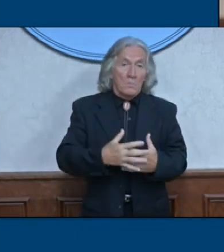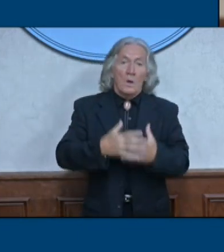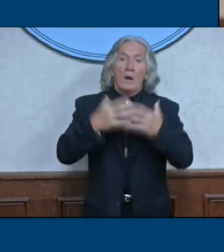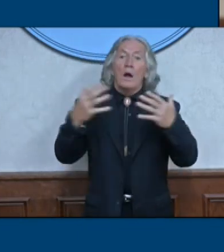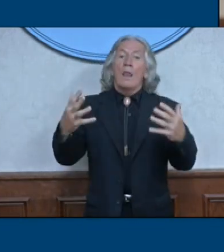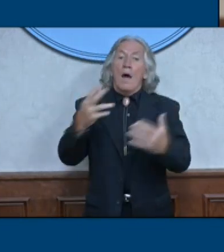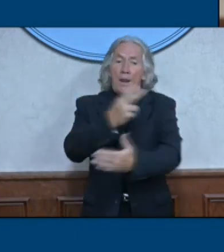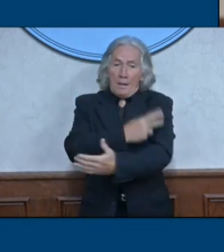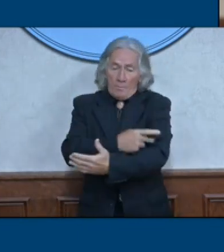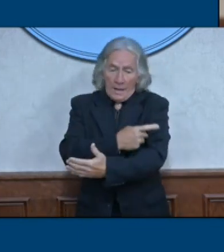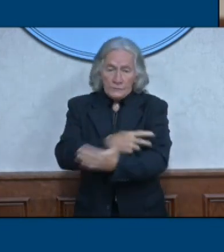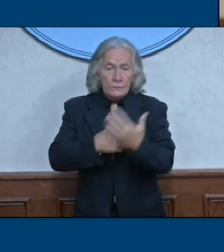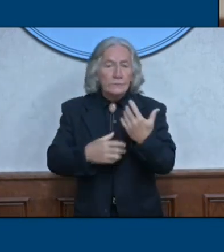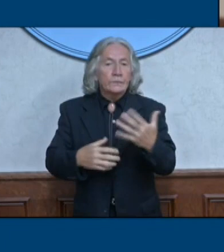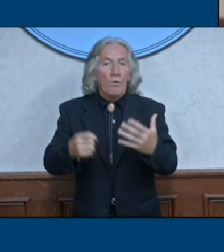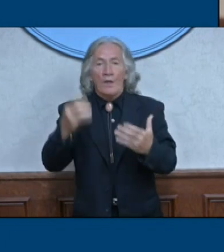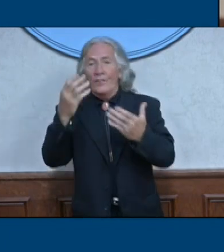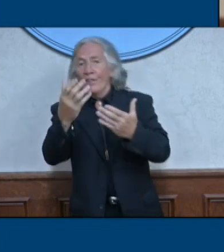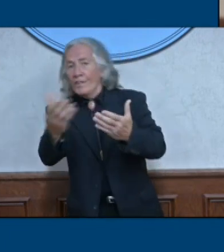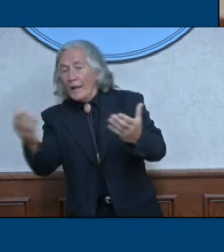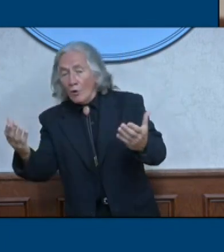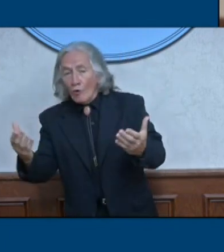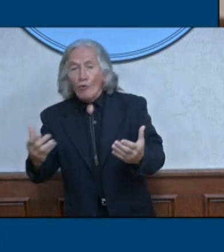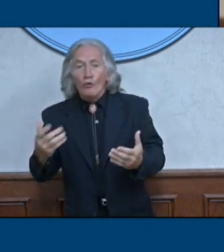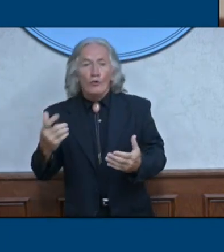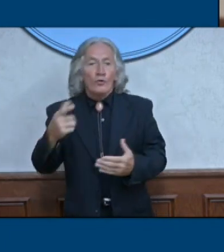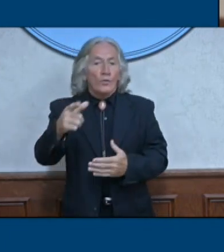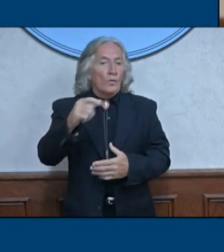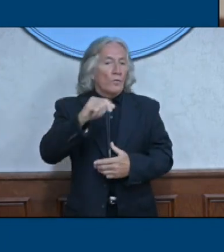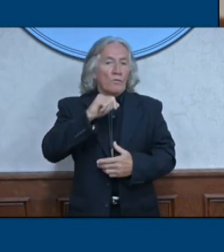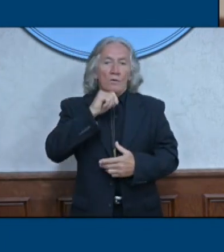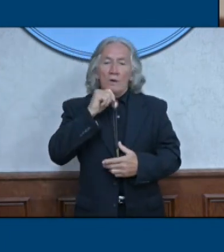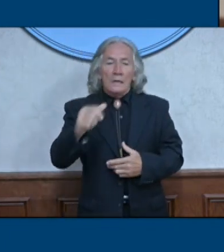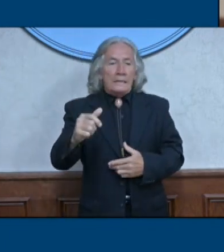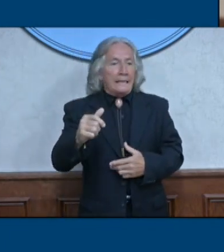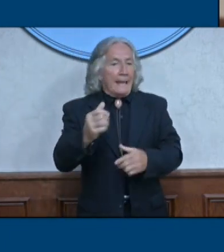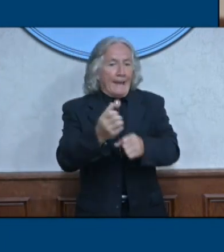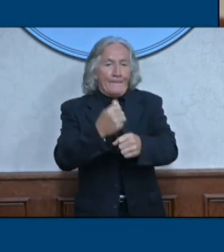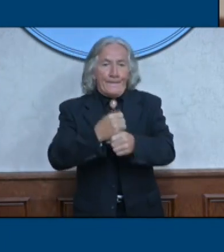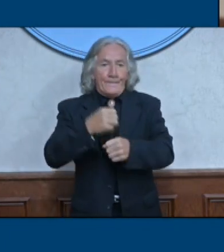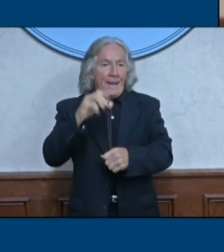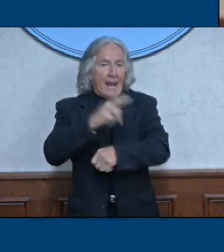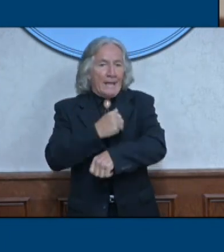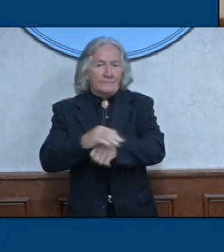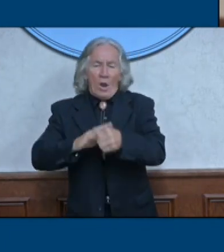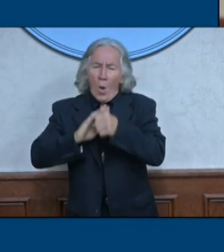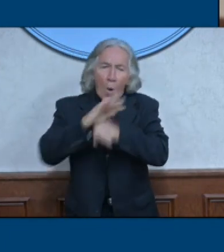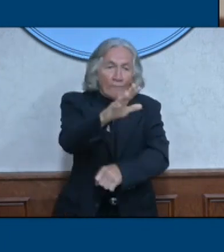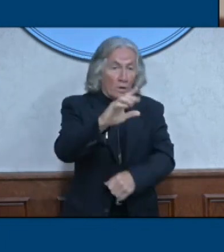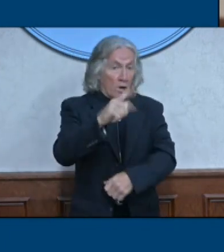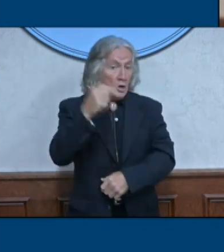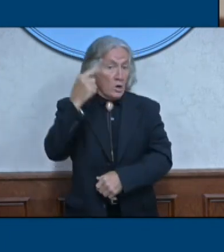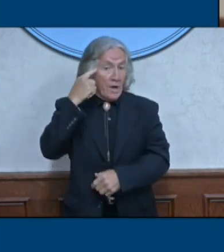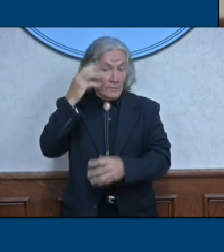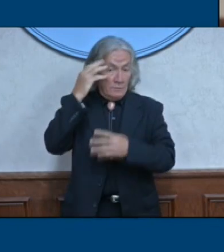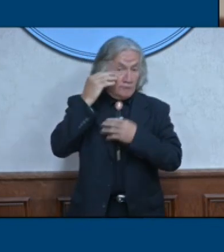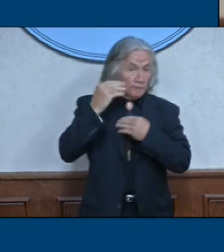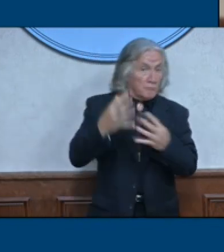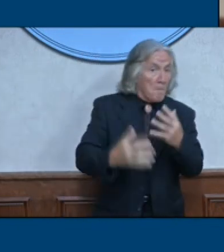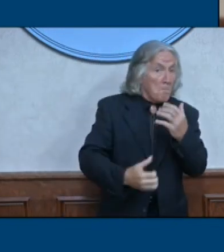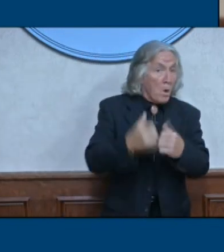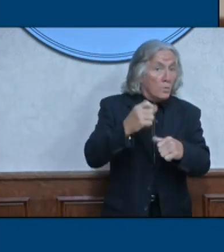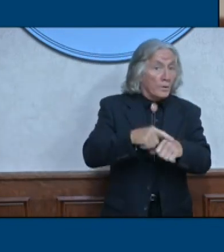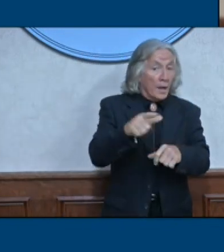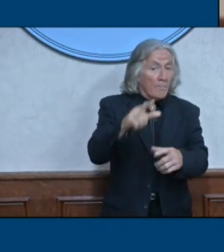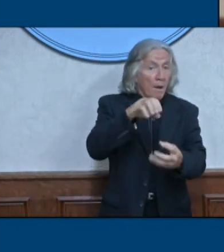lot of COVID patients are out there. They aren't driving the hospital census right now. And as the governor mentioned, most